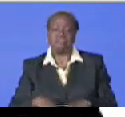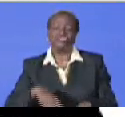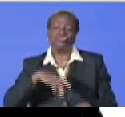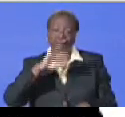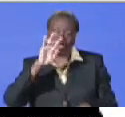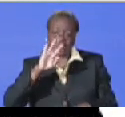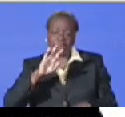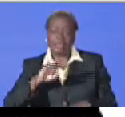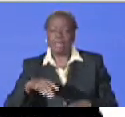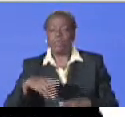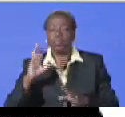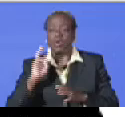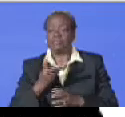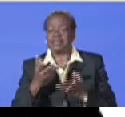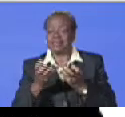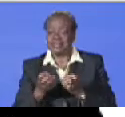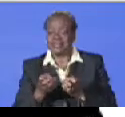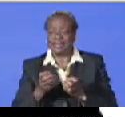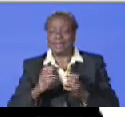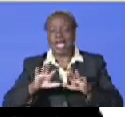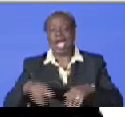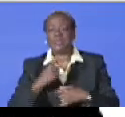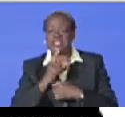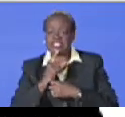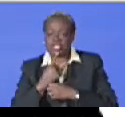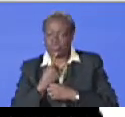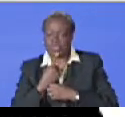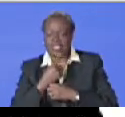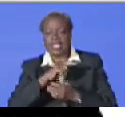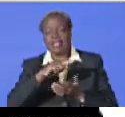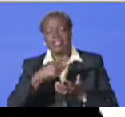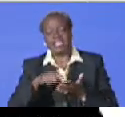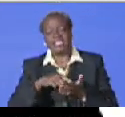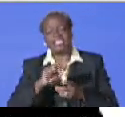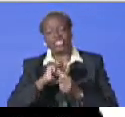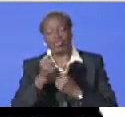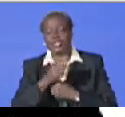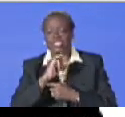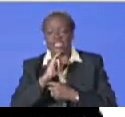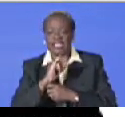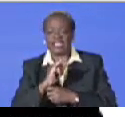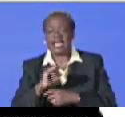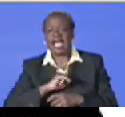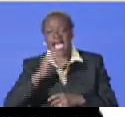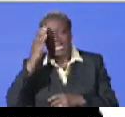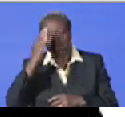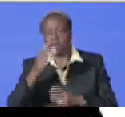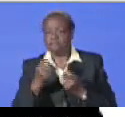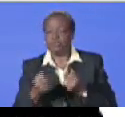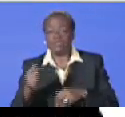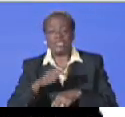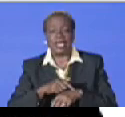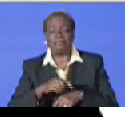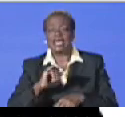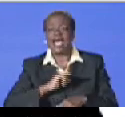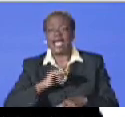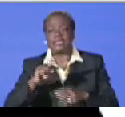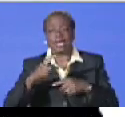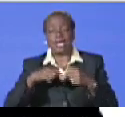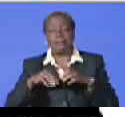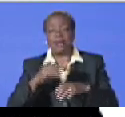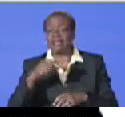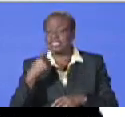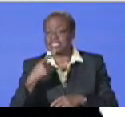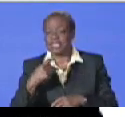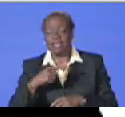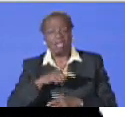for them to understand how serious the situation is. I know a few times I've had to come out and say, listen, this is